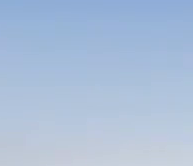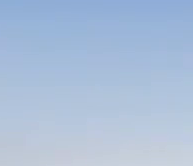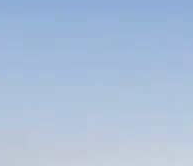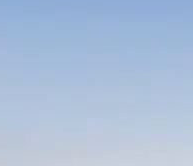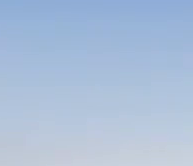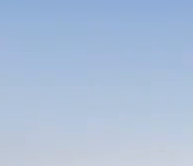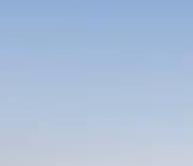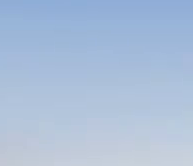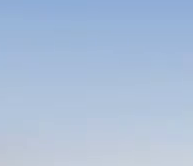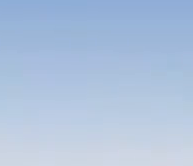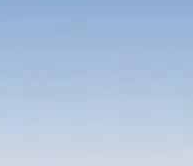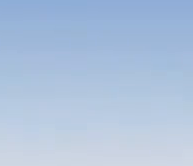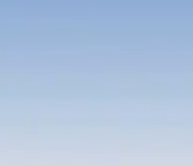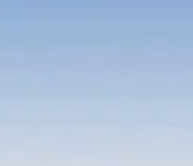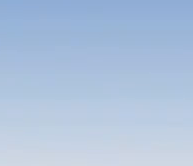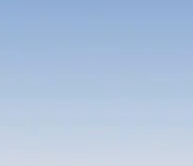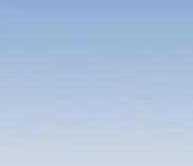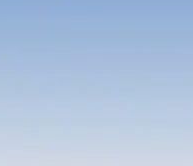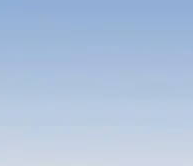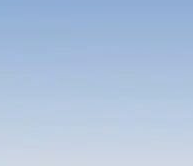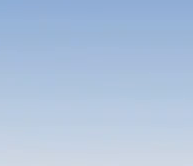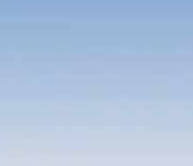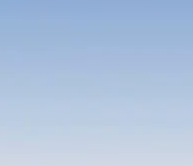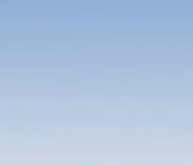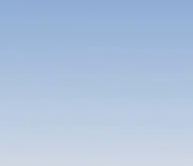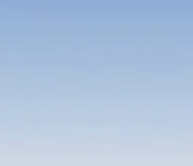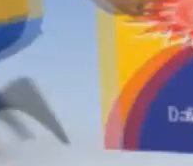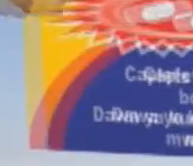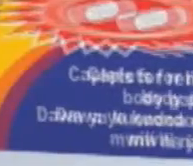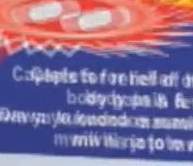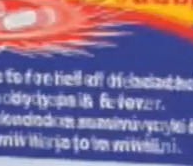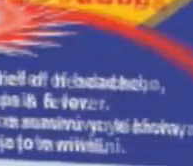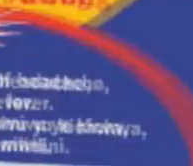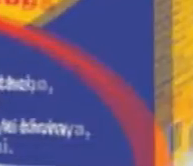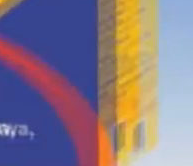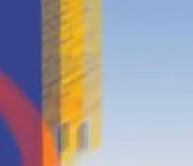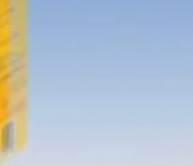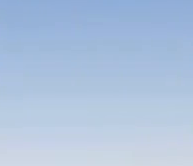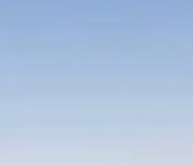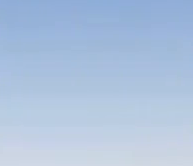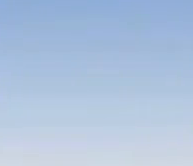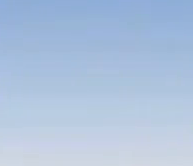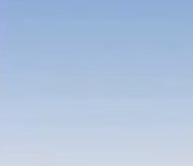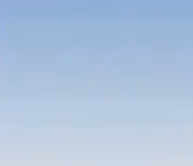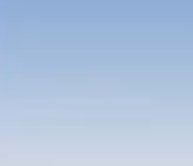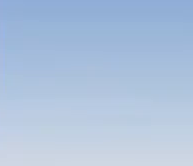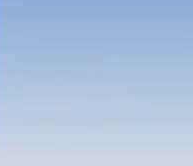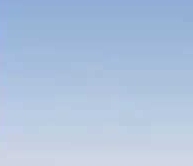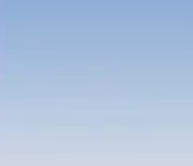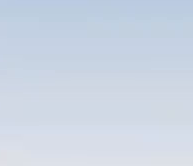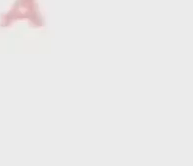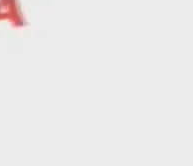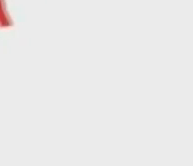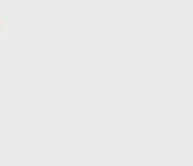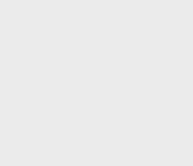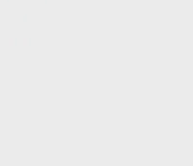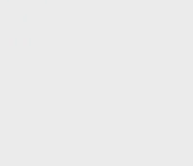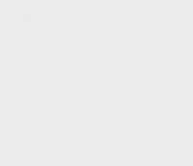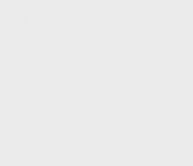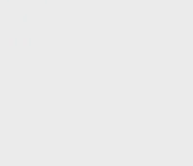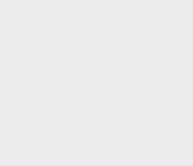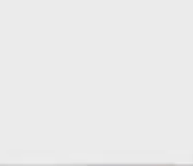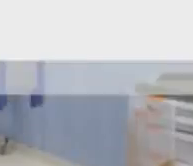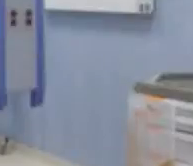joto jingi mwilini. Kaluma Strong ina aspirin kama kiungo. Maumivu ya kizidi, muone daktari. Do you need